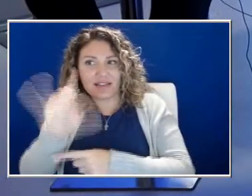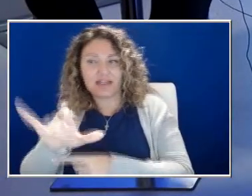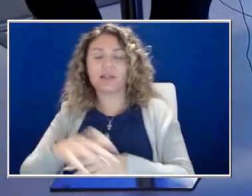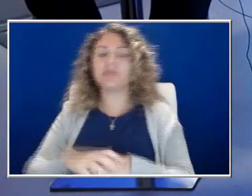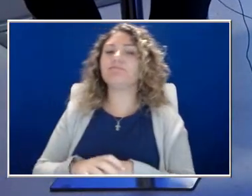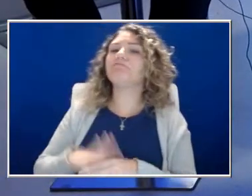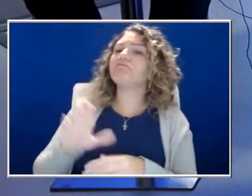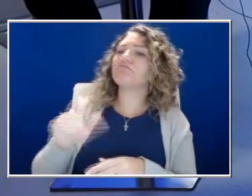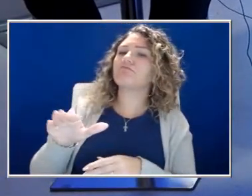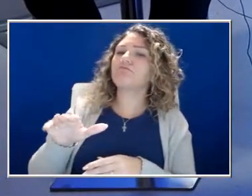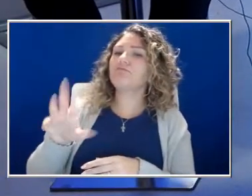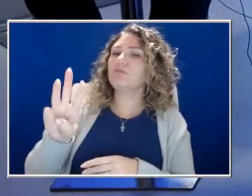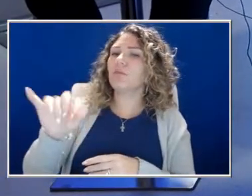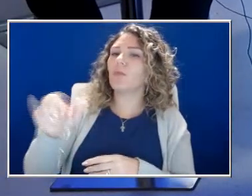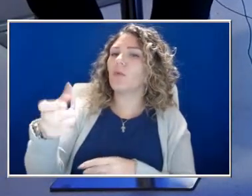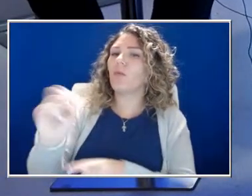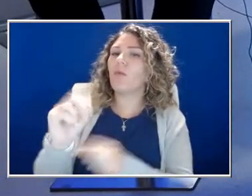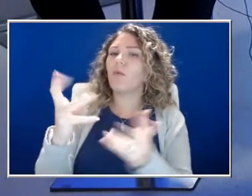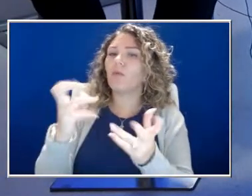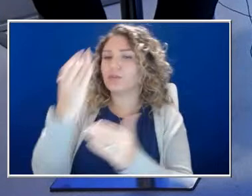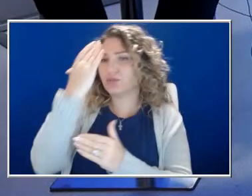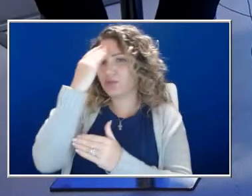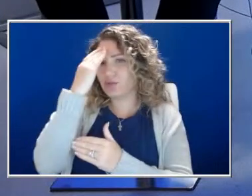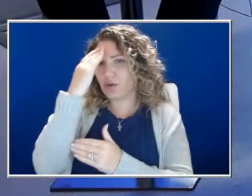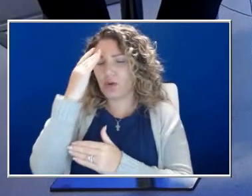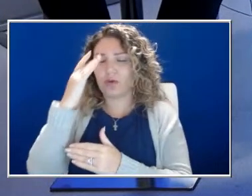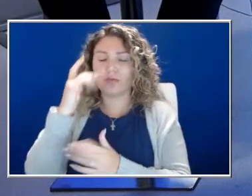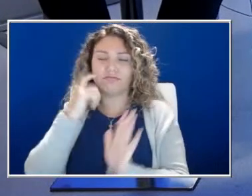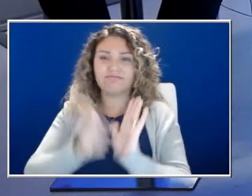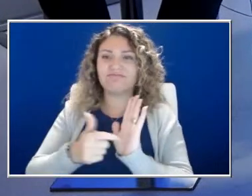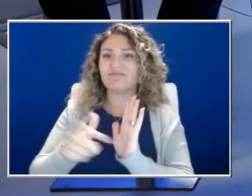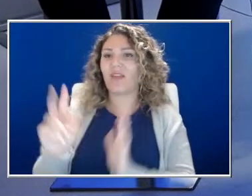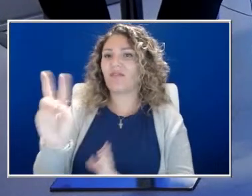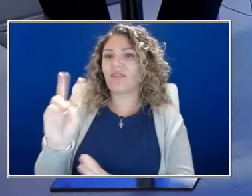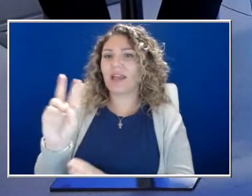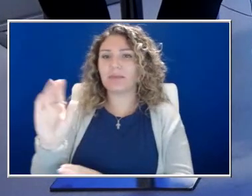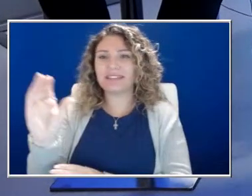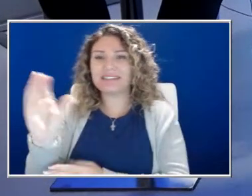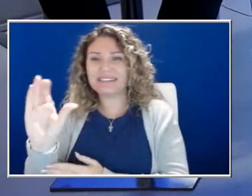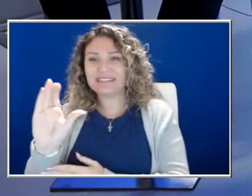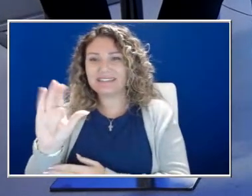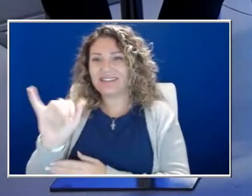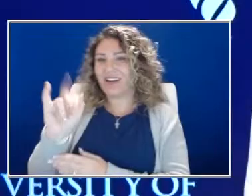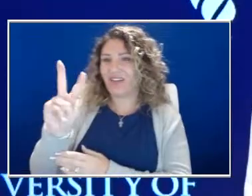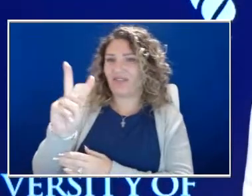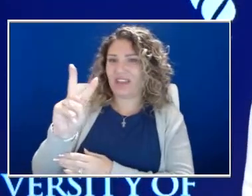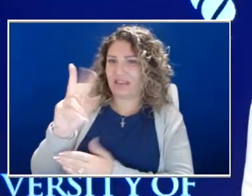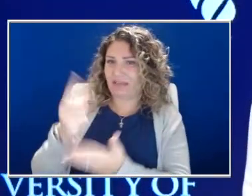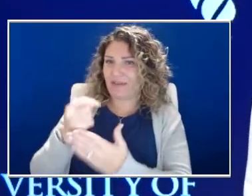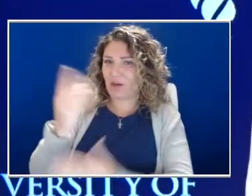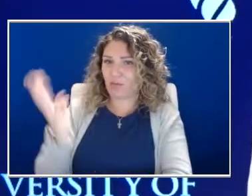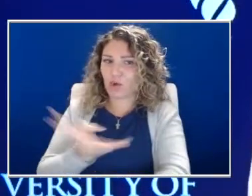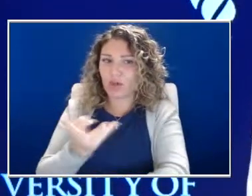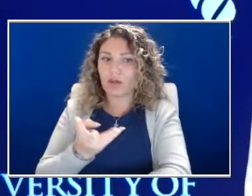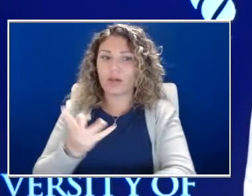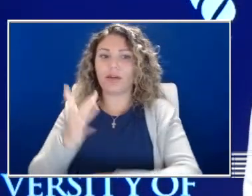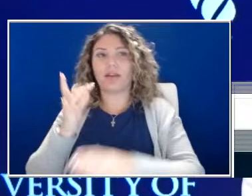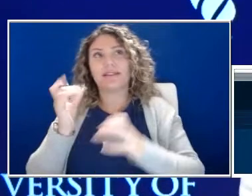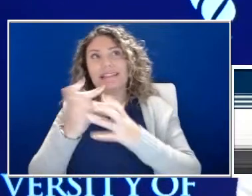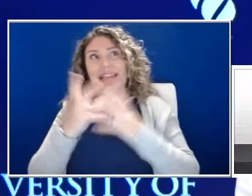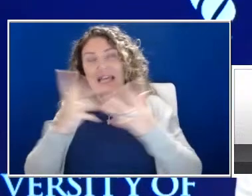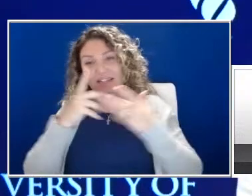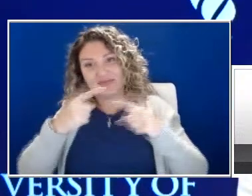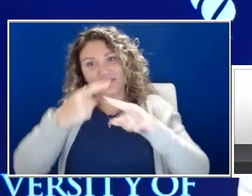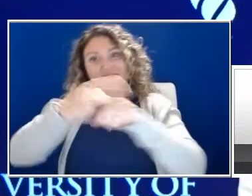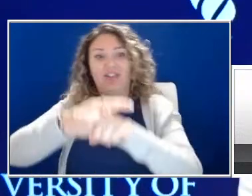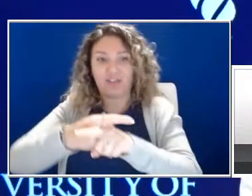any indications of vitamin C IV therapy for cancer? This is an area of great controversy, and I have